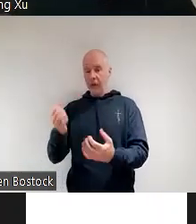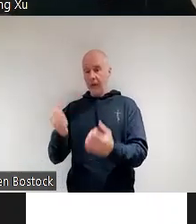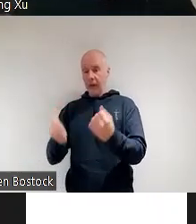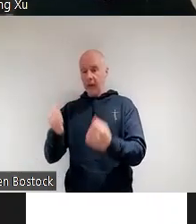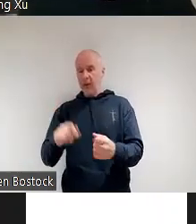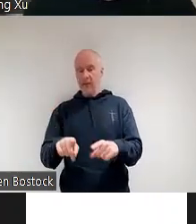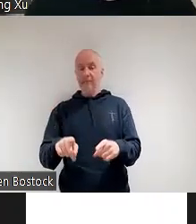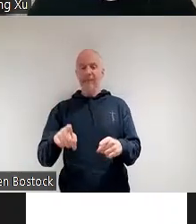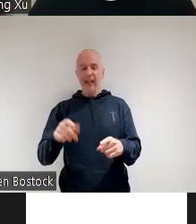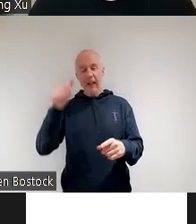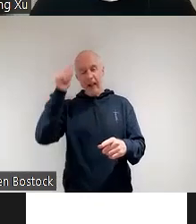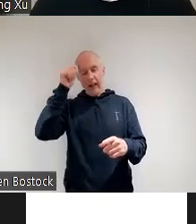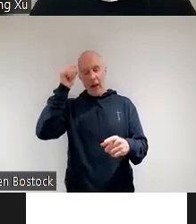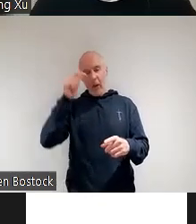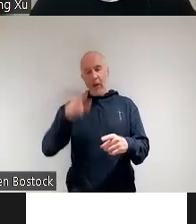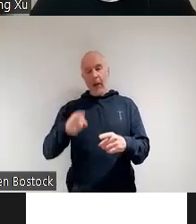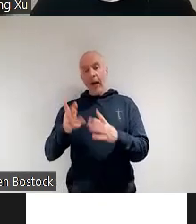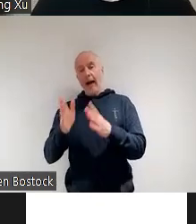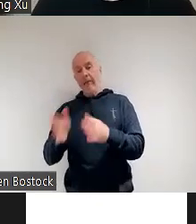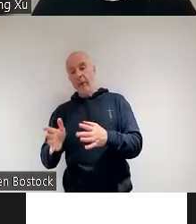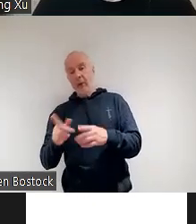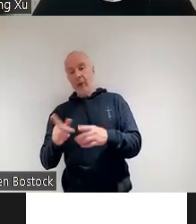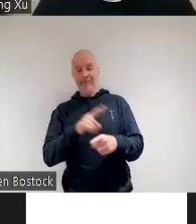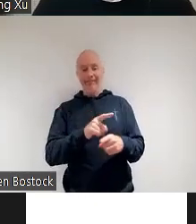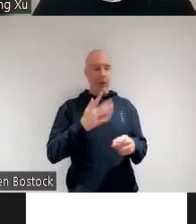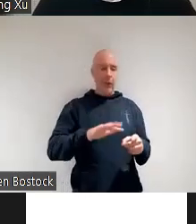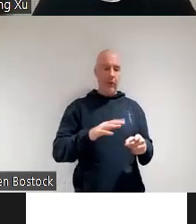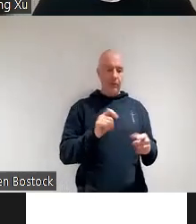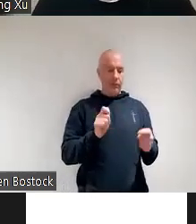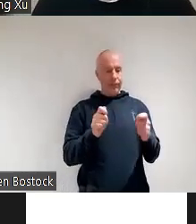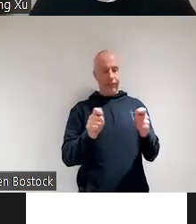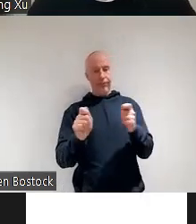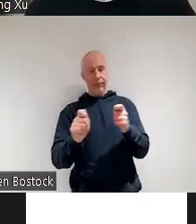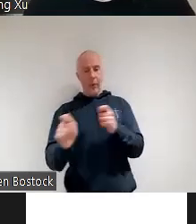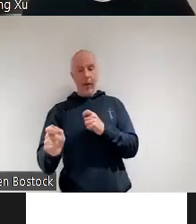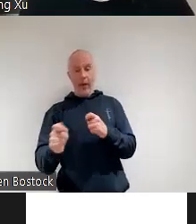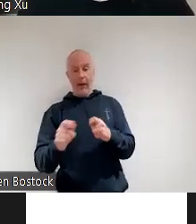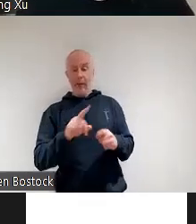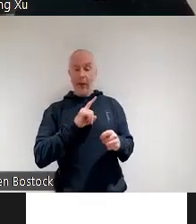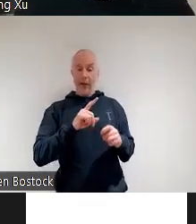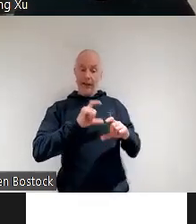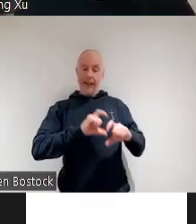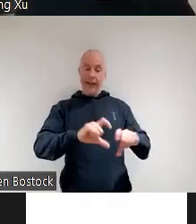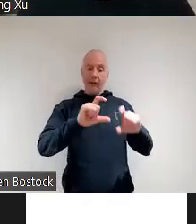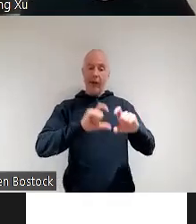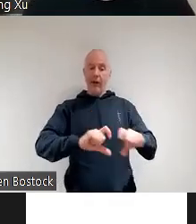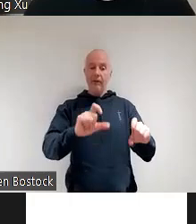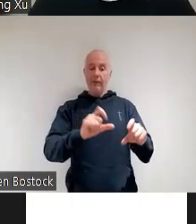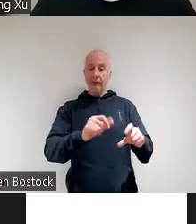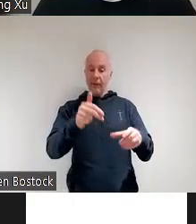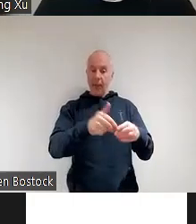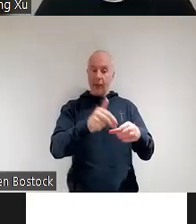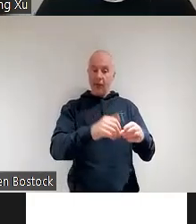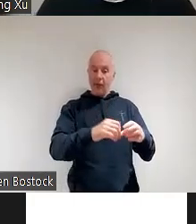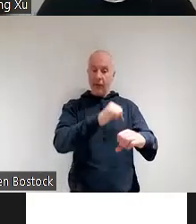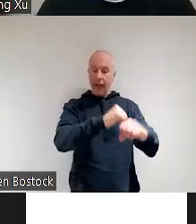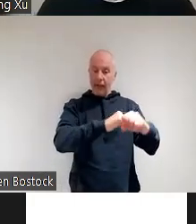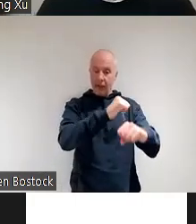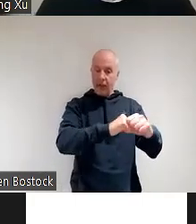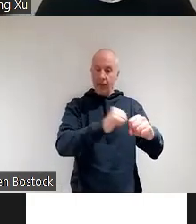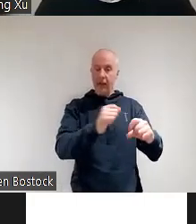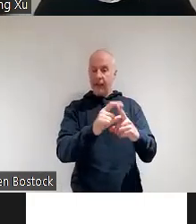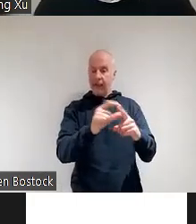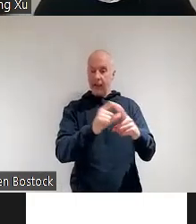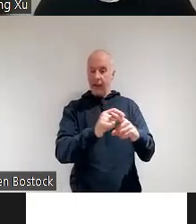don't want that to happen so fast because of their existing production plant, as well as a lot of other commercial